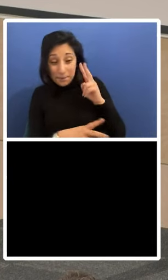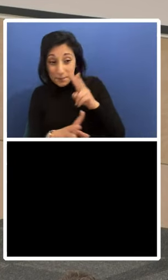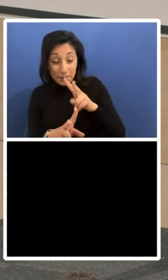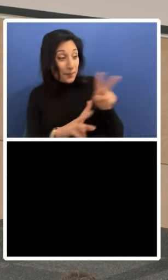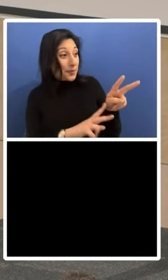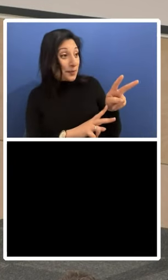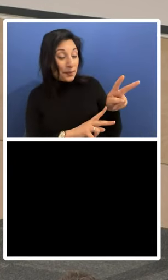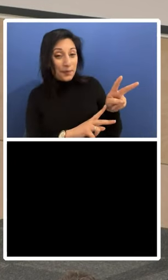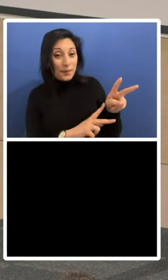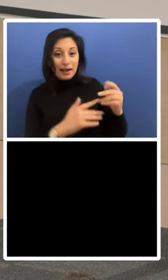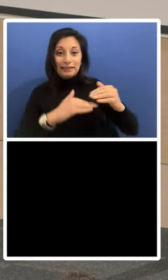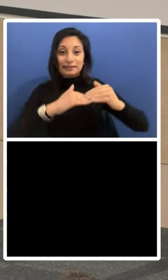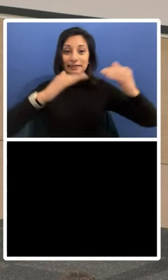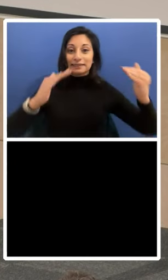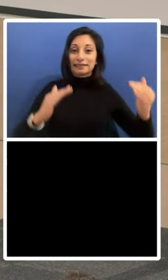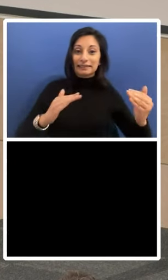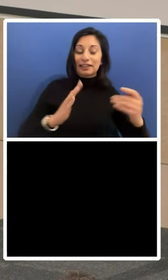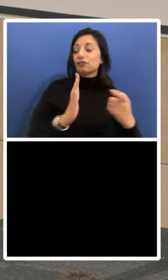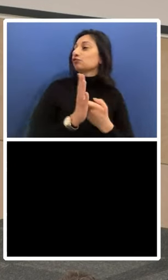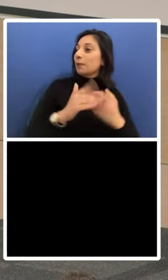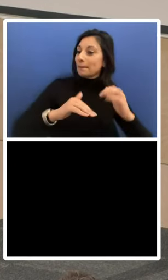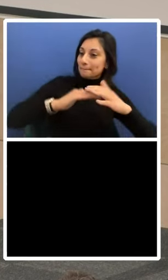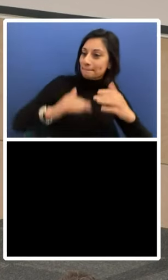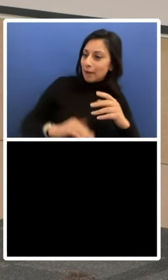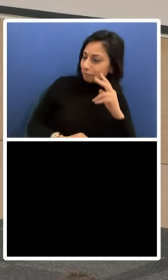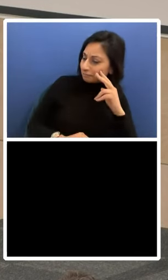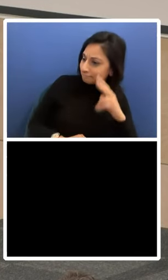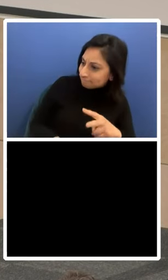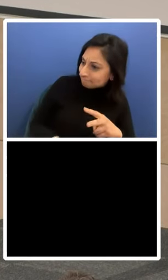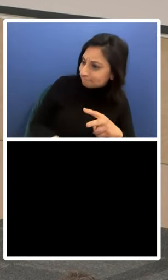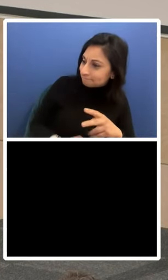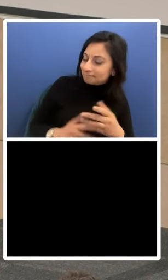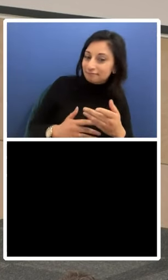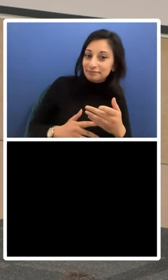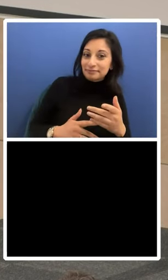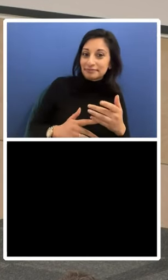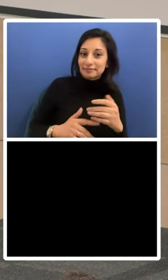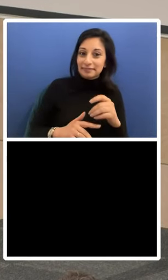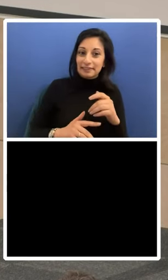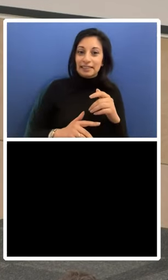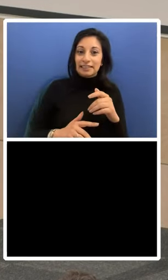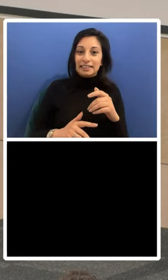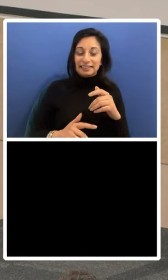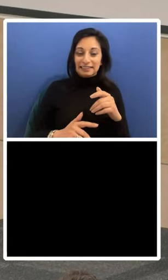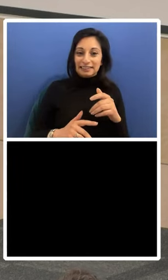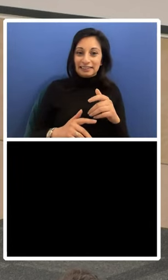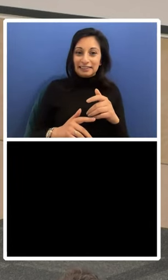leaning on the desk. He was like arched around to me like this. And he was gnashing his teeth like a dog, like,